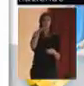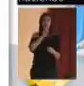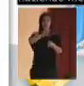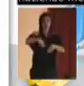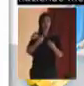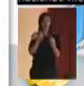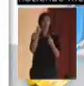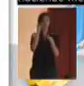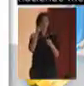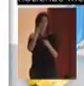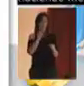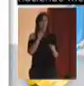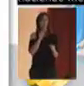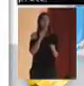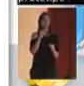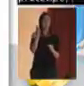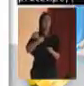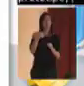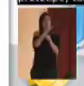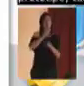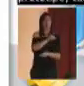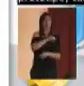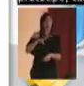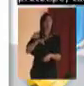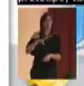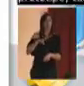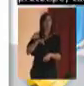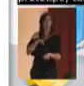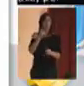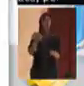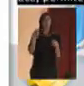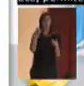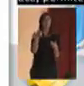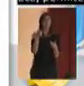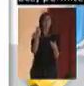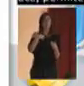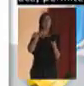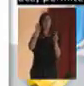version, and the prototype, as you can see here,